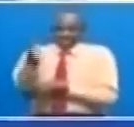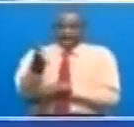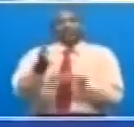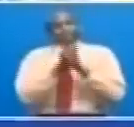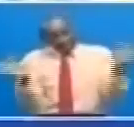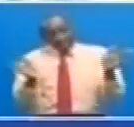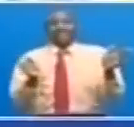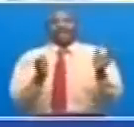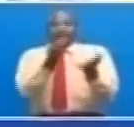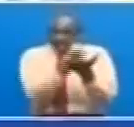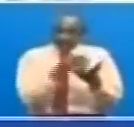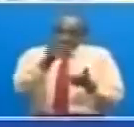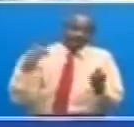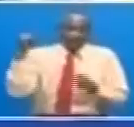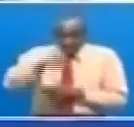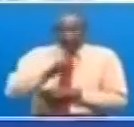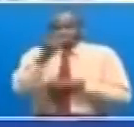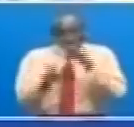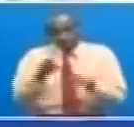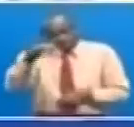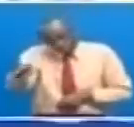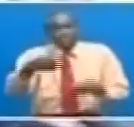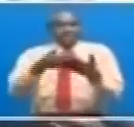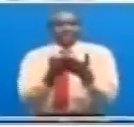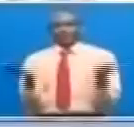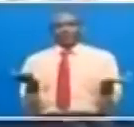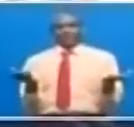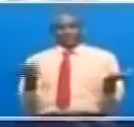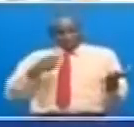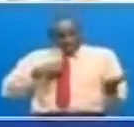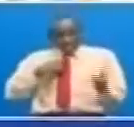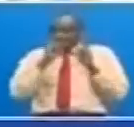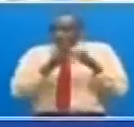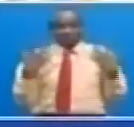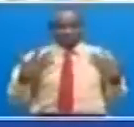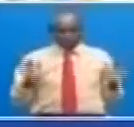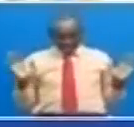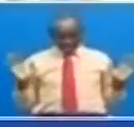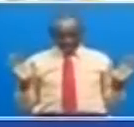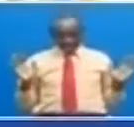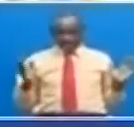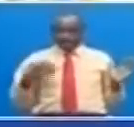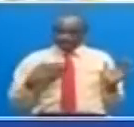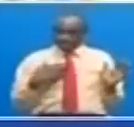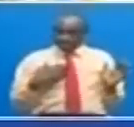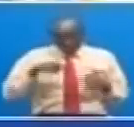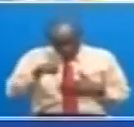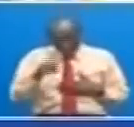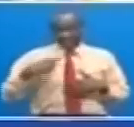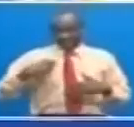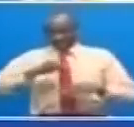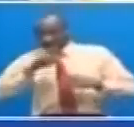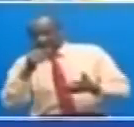accounts, to come and now question and ask the people. So me, I've reported things which I felt were not